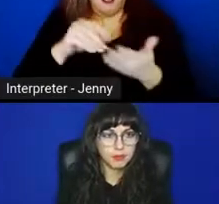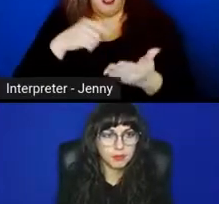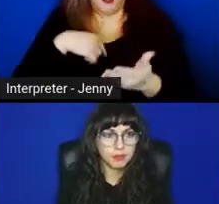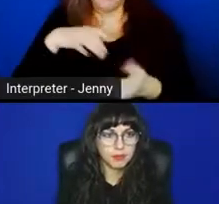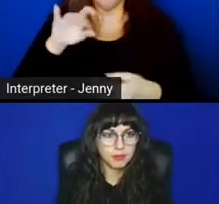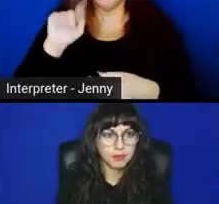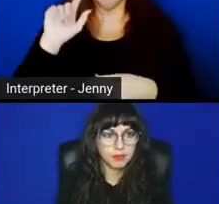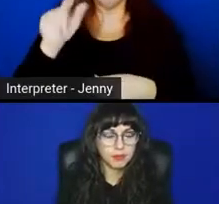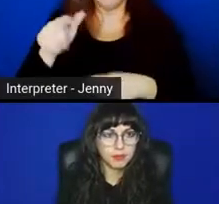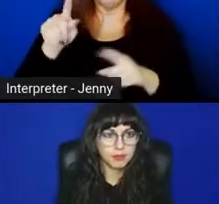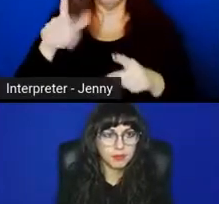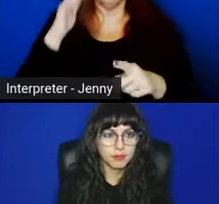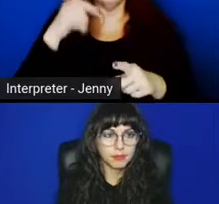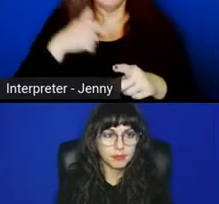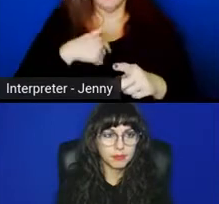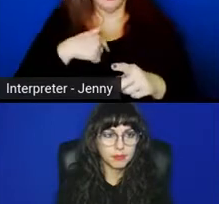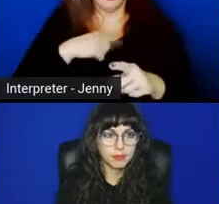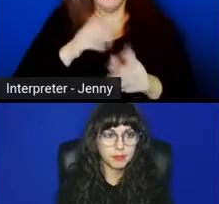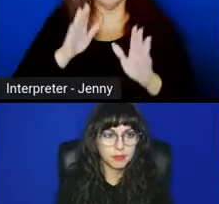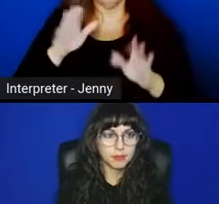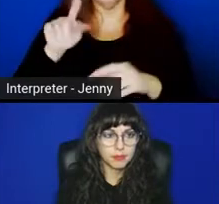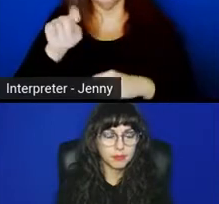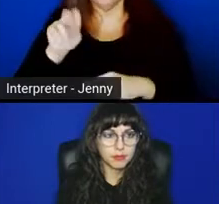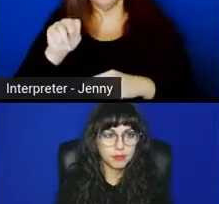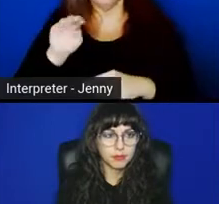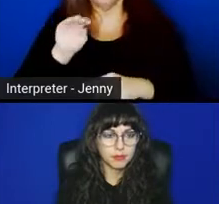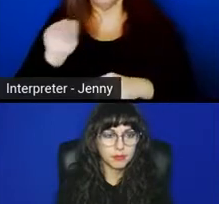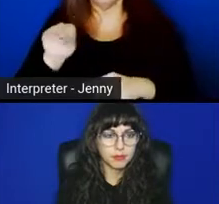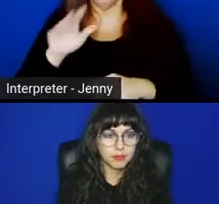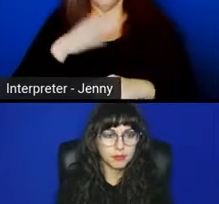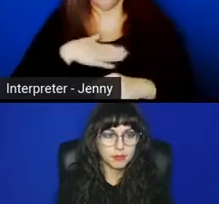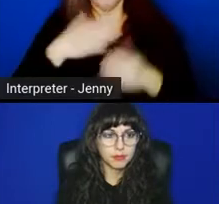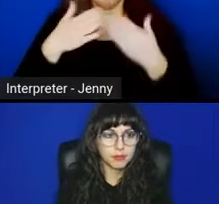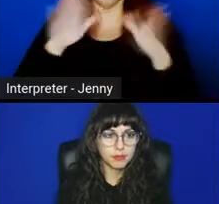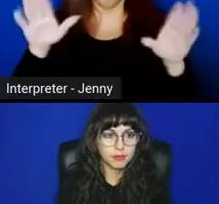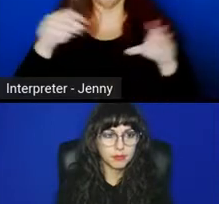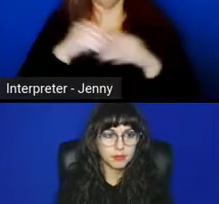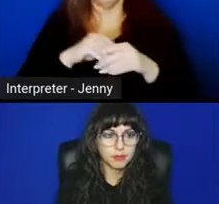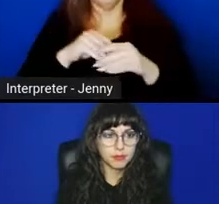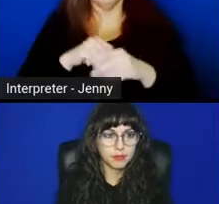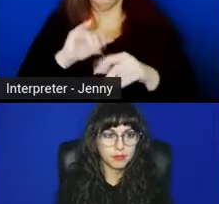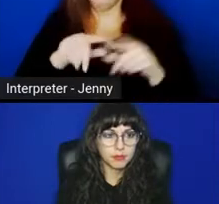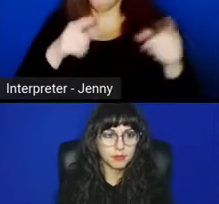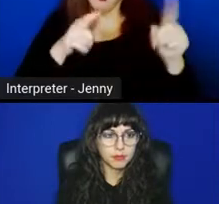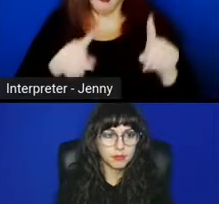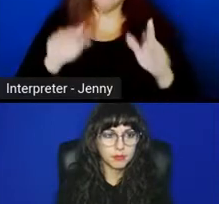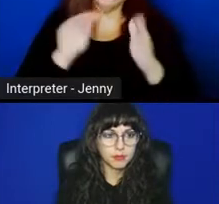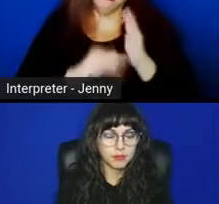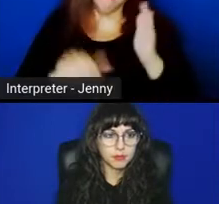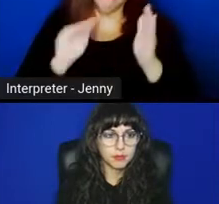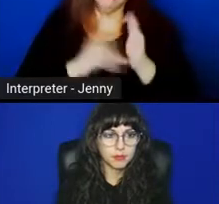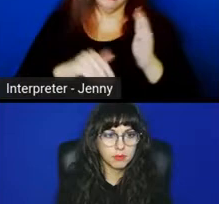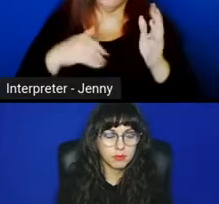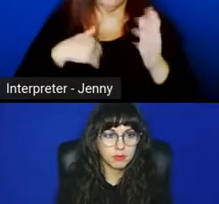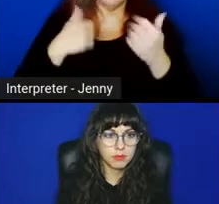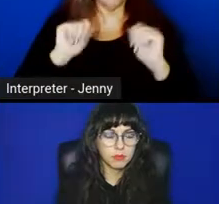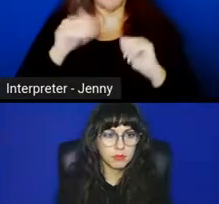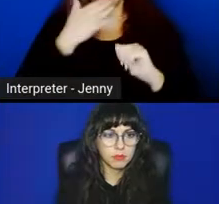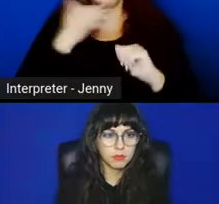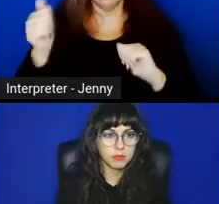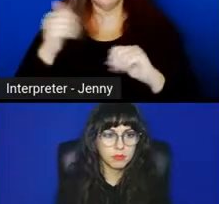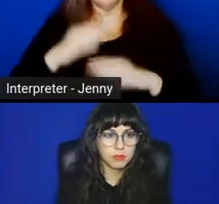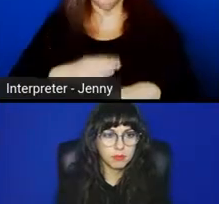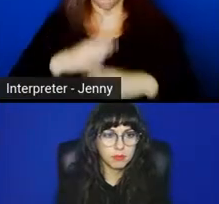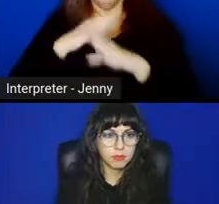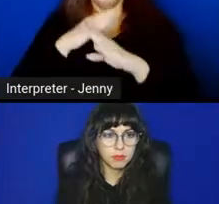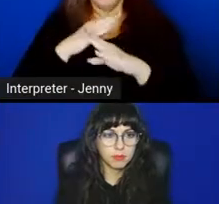found out later on that it was because I had pushed my token into my public repository, which happens all the time, right? We do as much as we can to